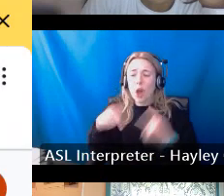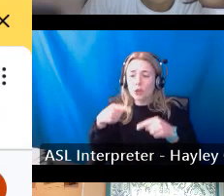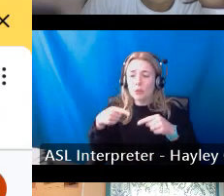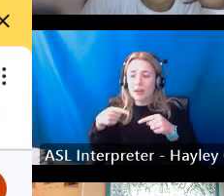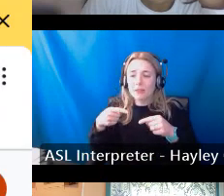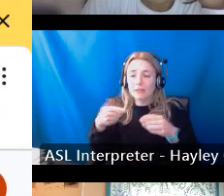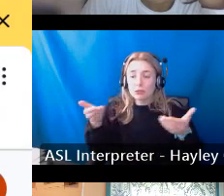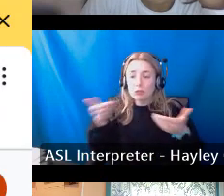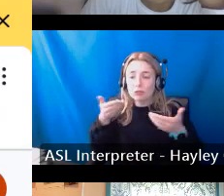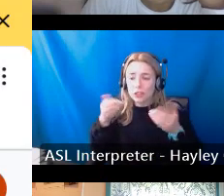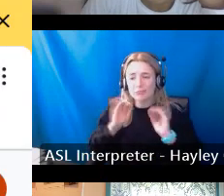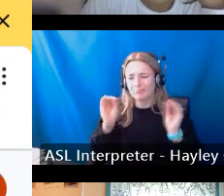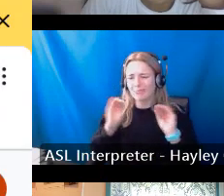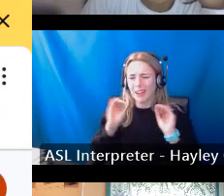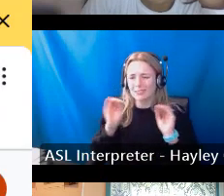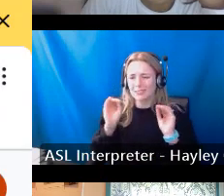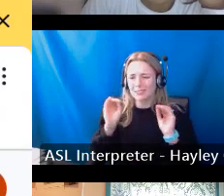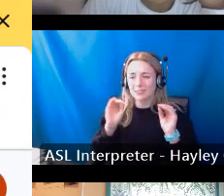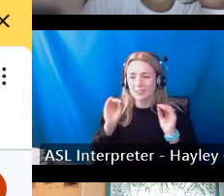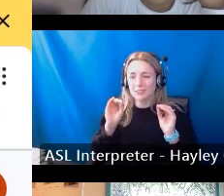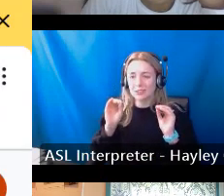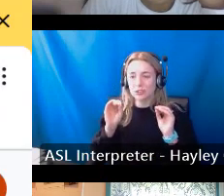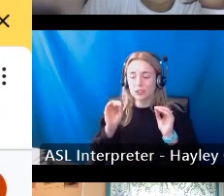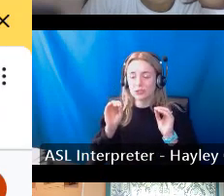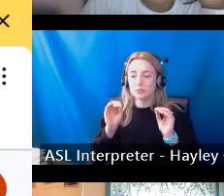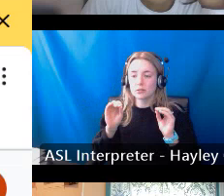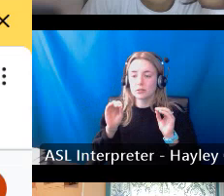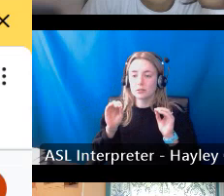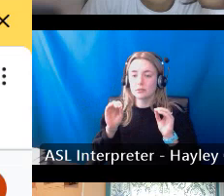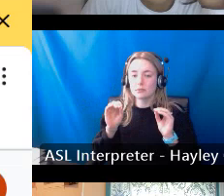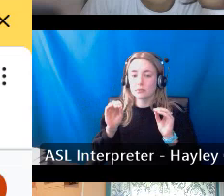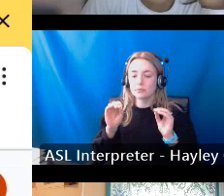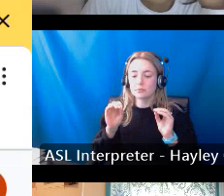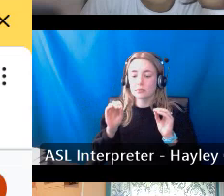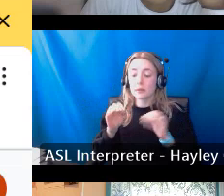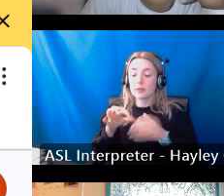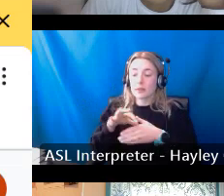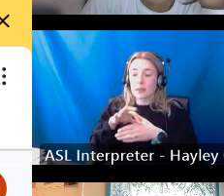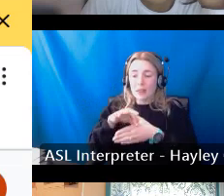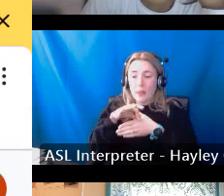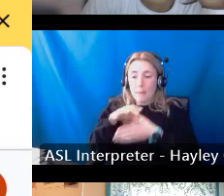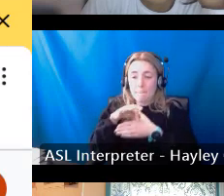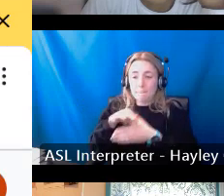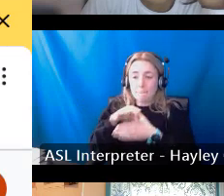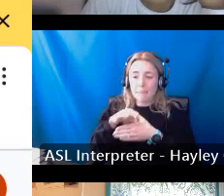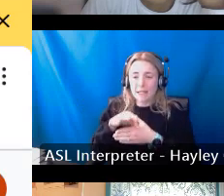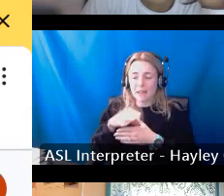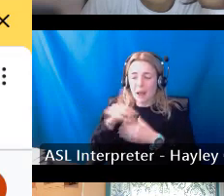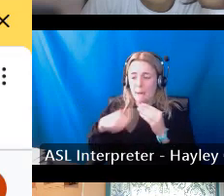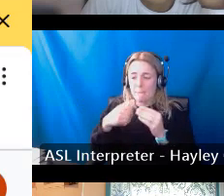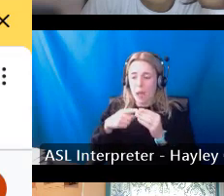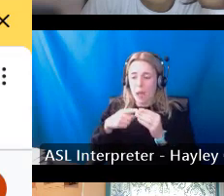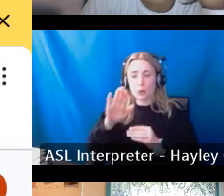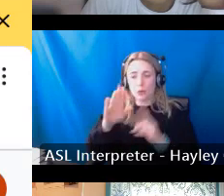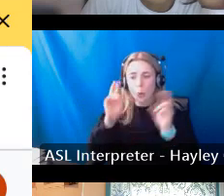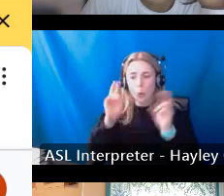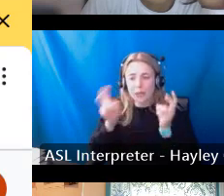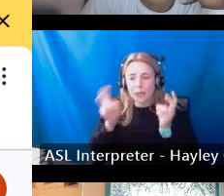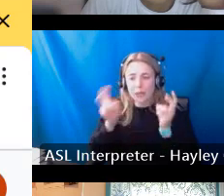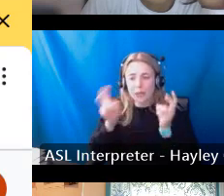introduction. It's basically you getting into the meat of why this is such a